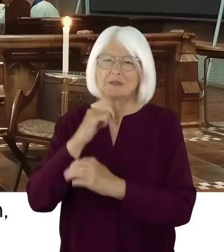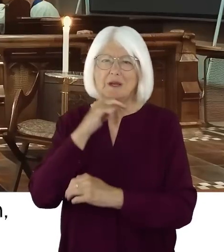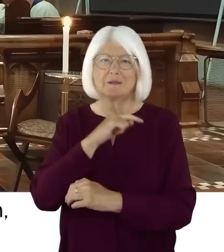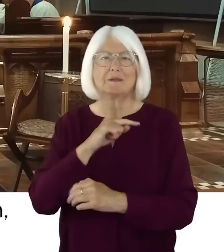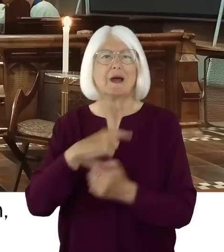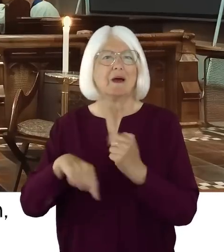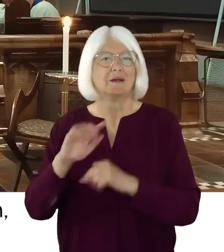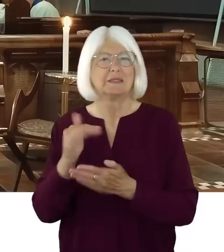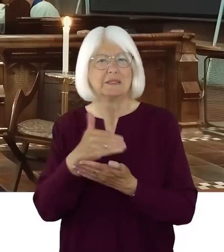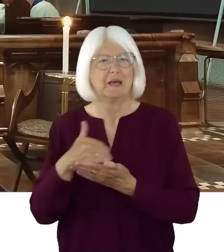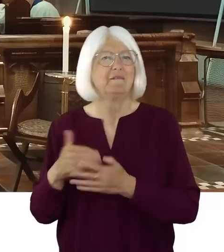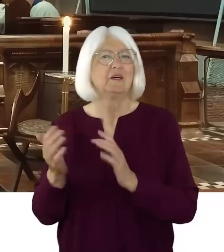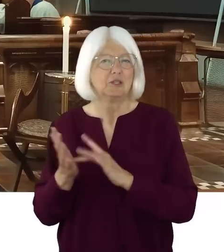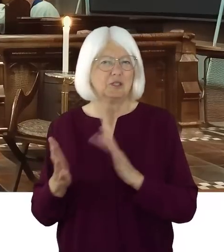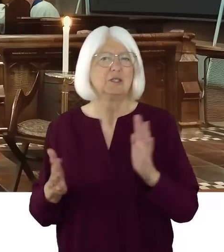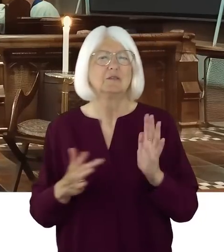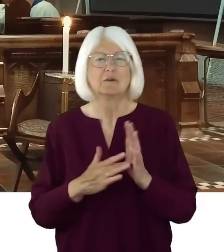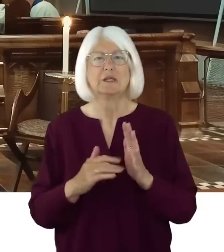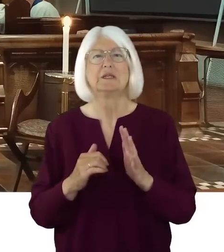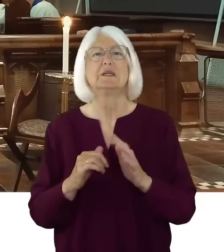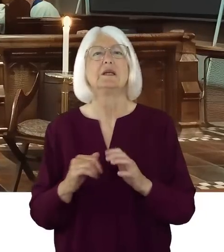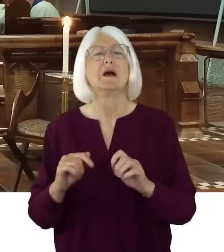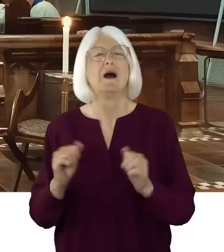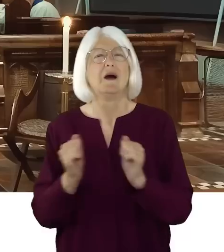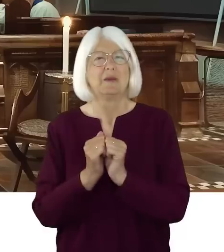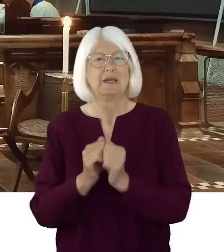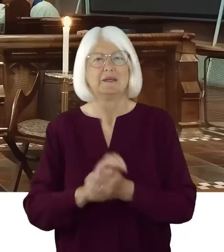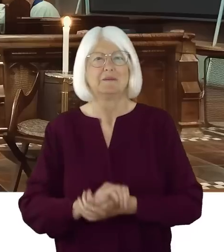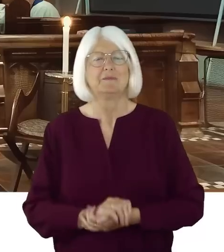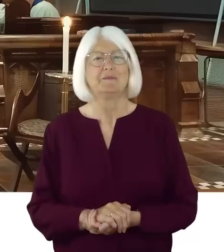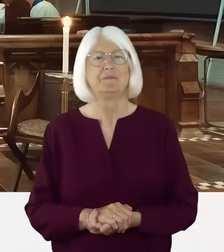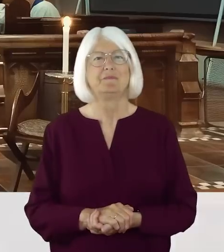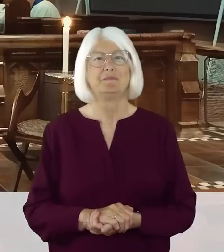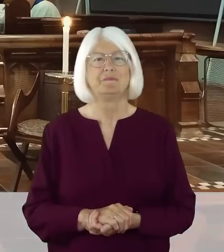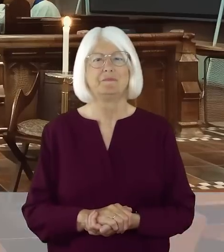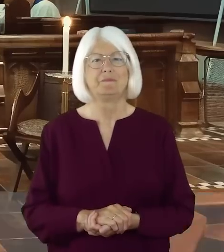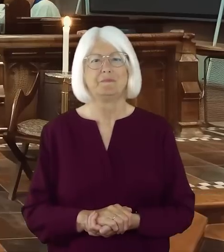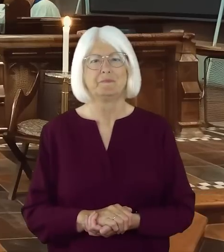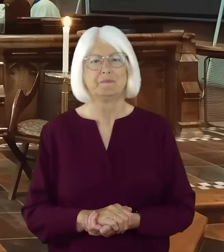sake of your Son, Jesus Christ, our Lord. Amen.